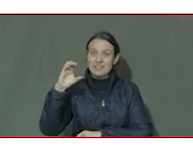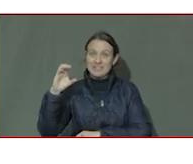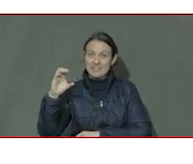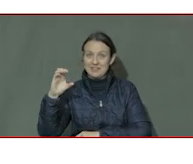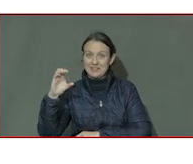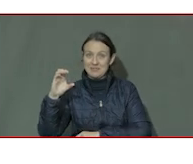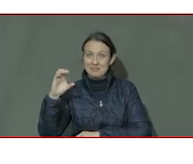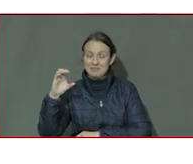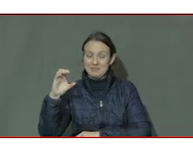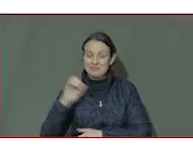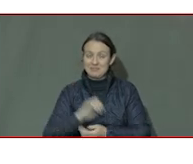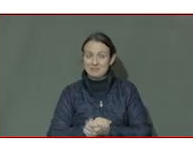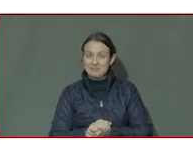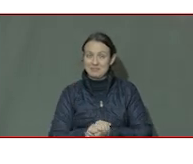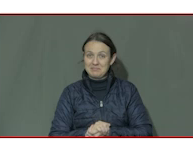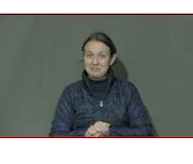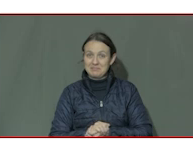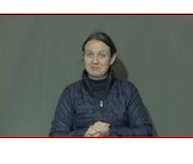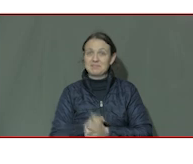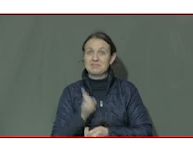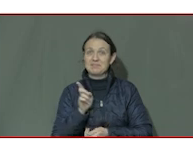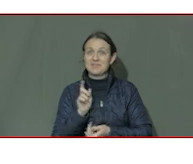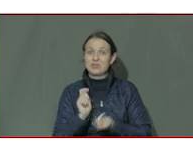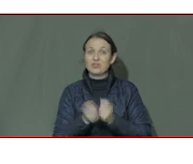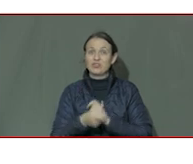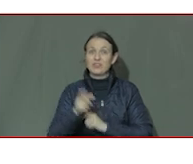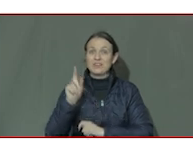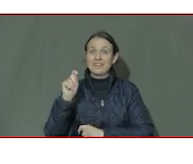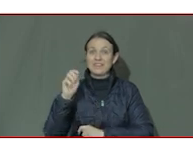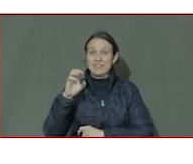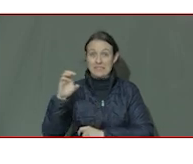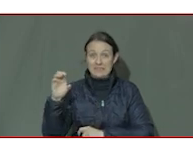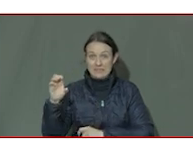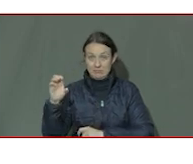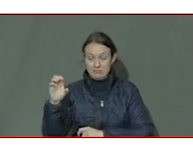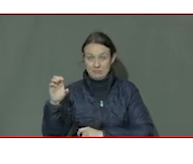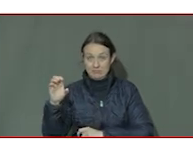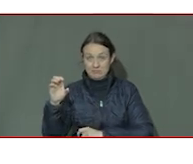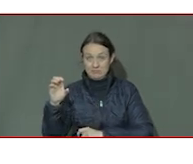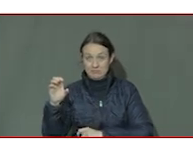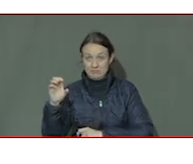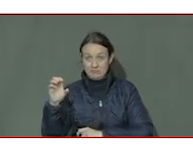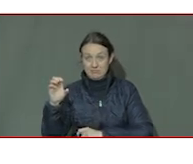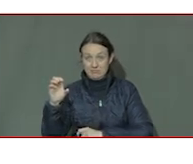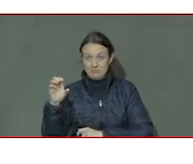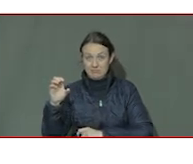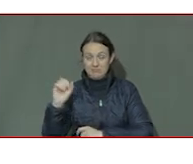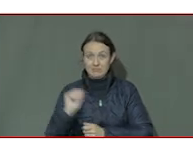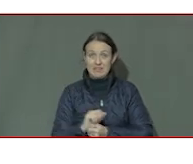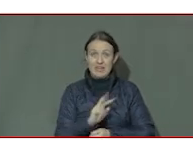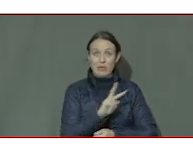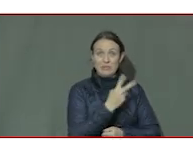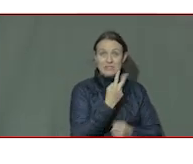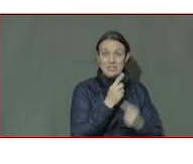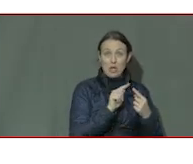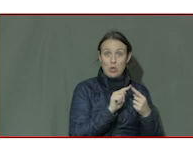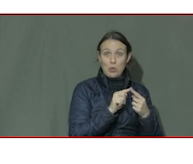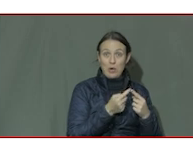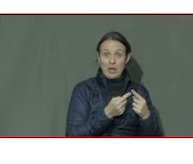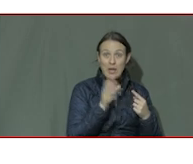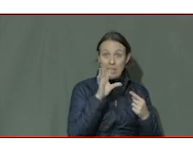TCC. It changes to TCC. Then second point will be